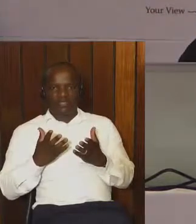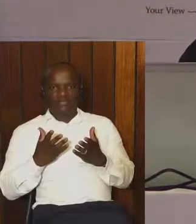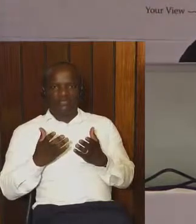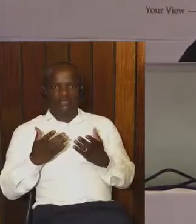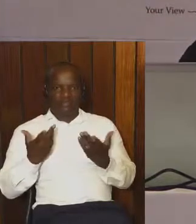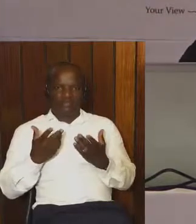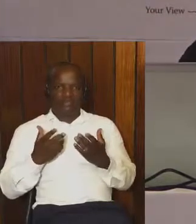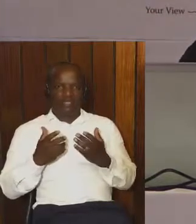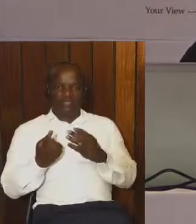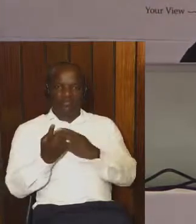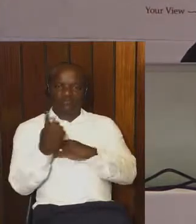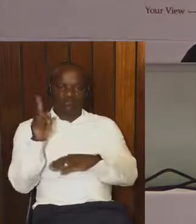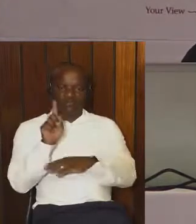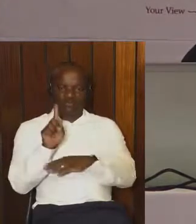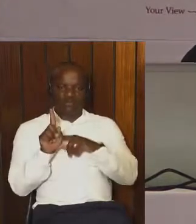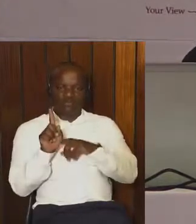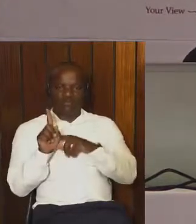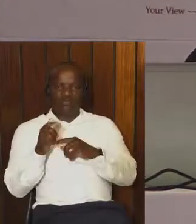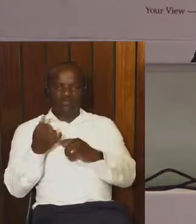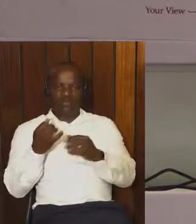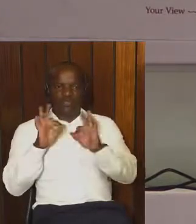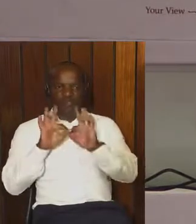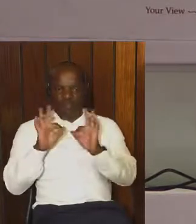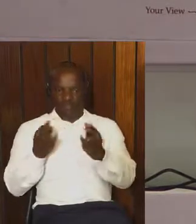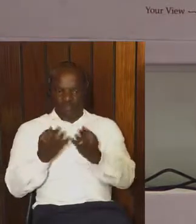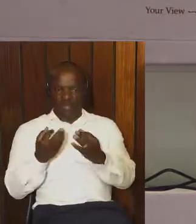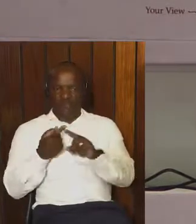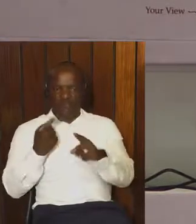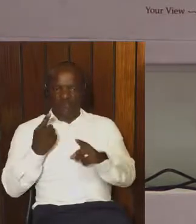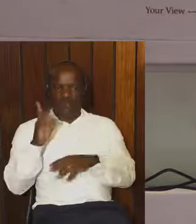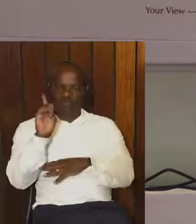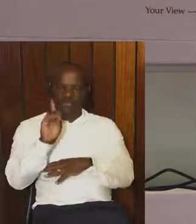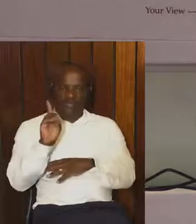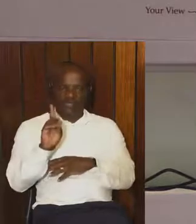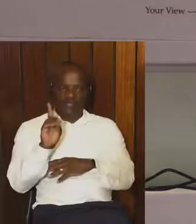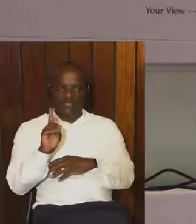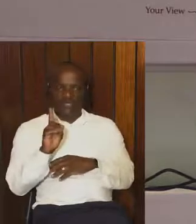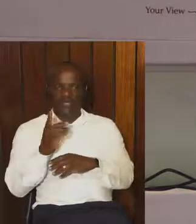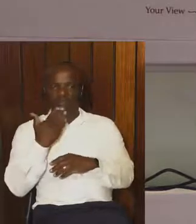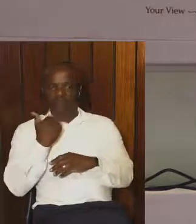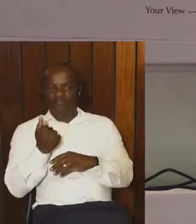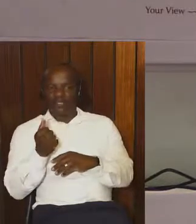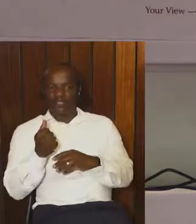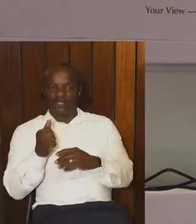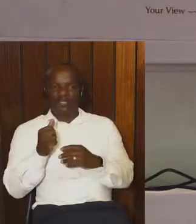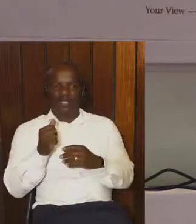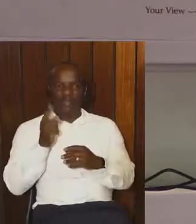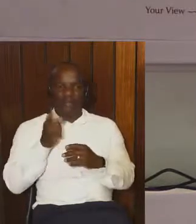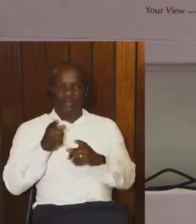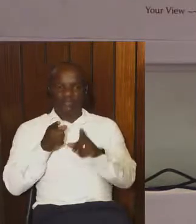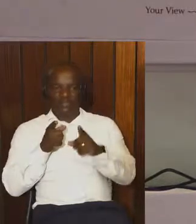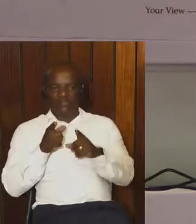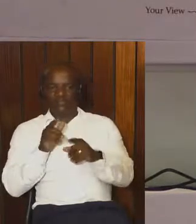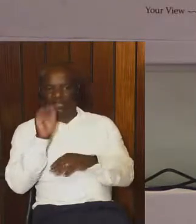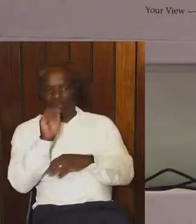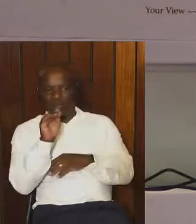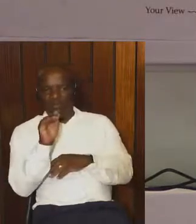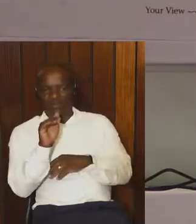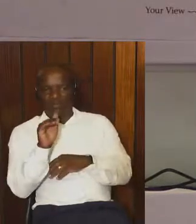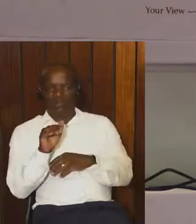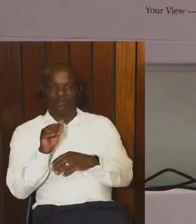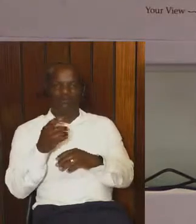the representatives from the forum in Davidson, please check with our colleague there from Metro Rail on this